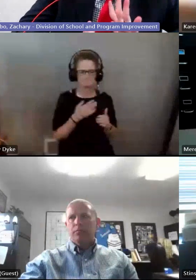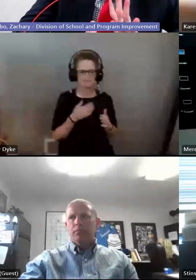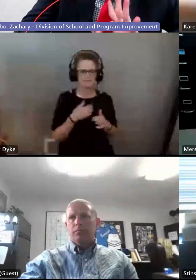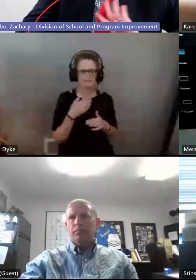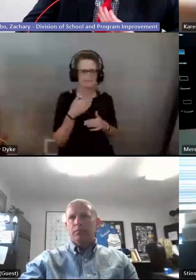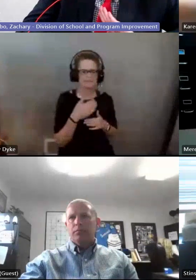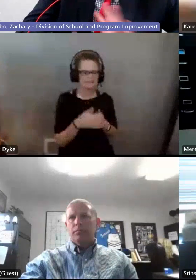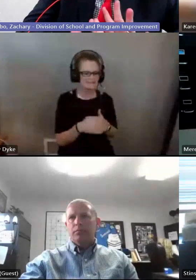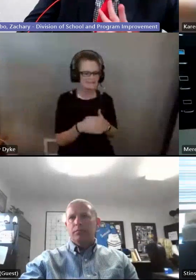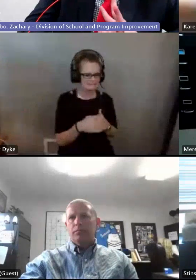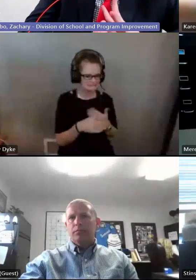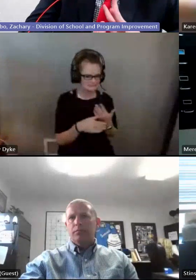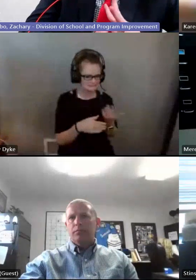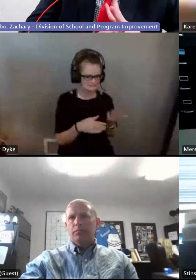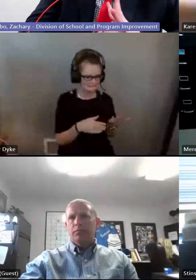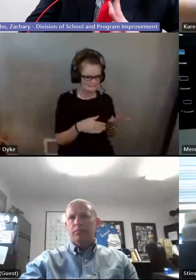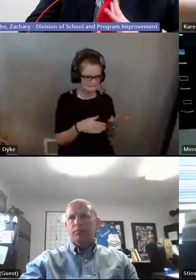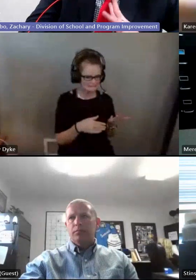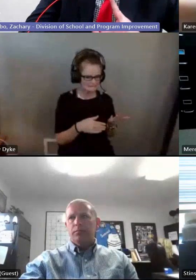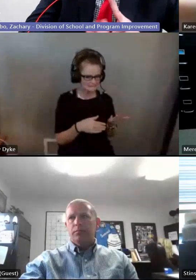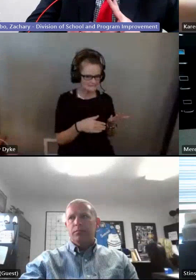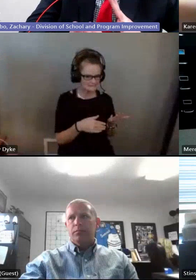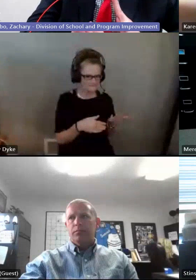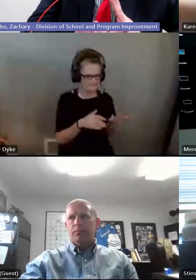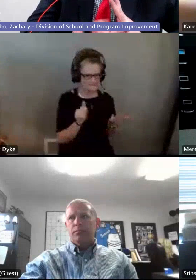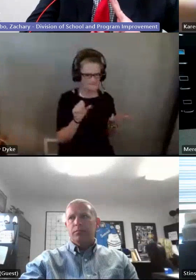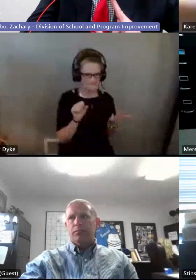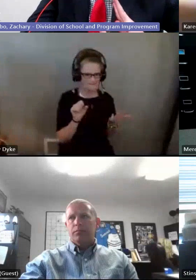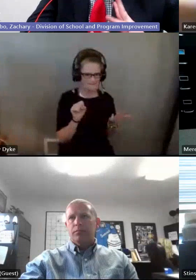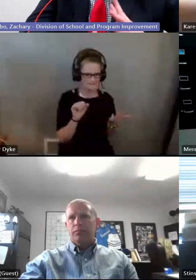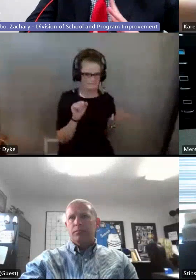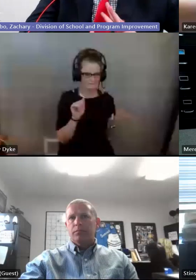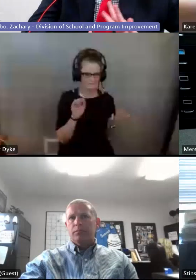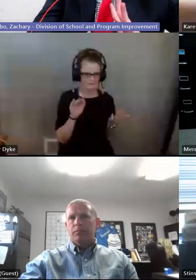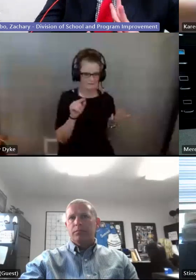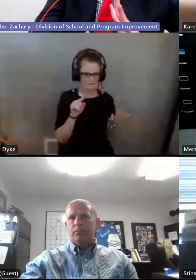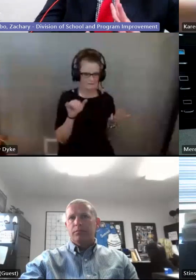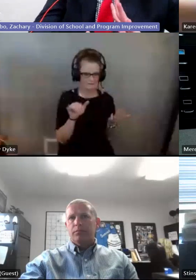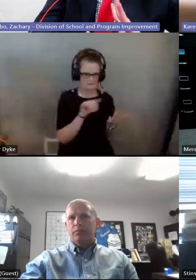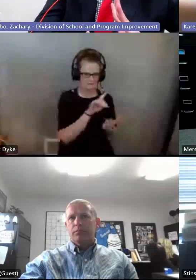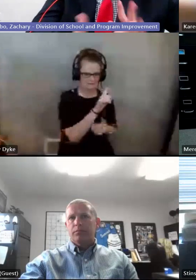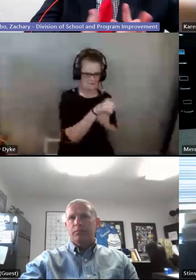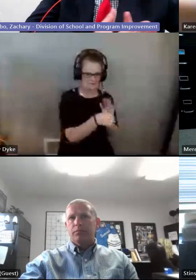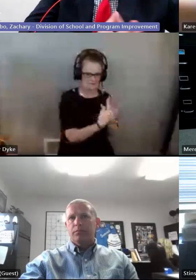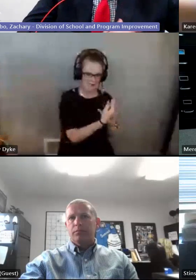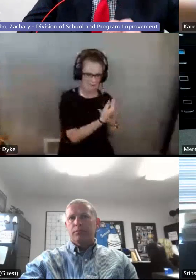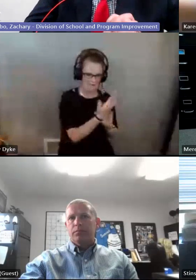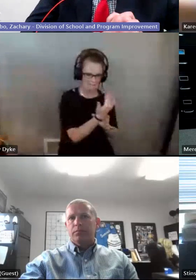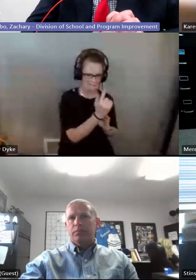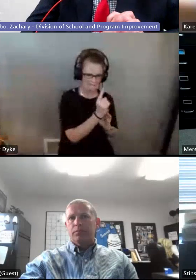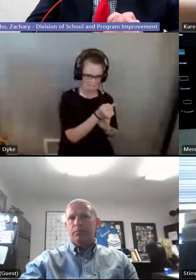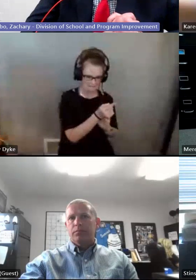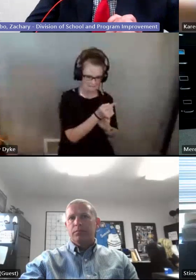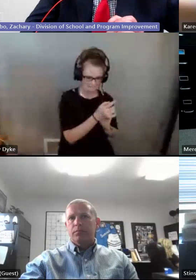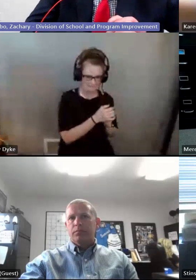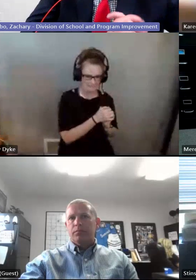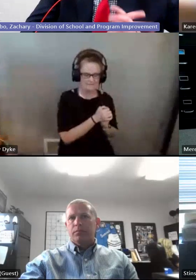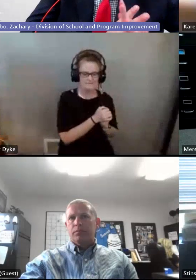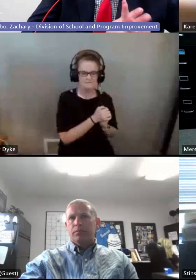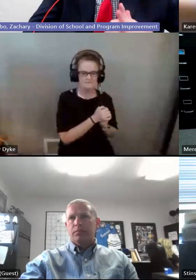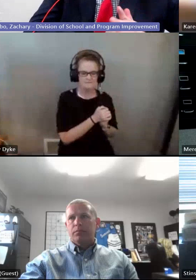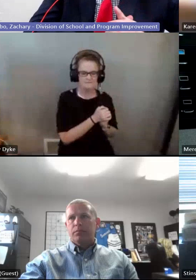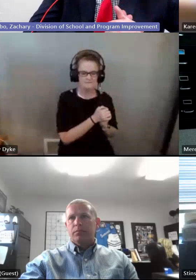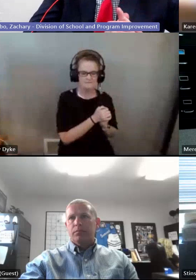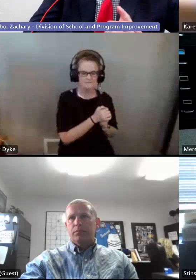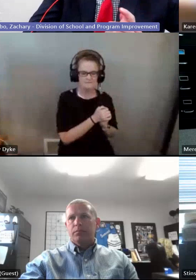think we booked the accessibility features for an hour and 15 minutes. So